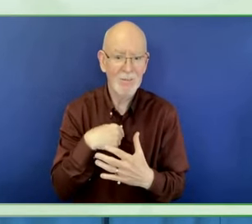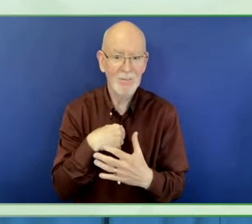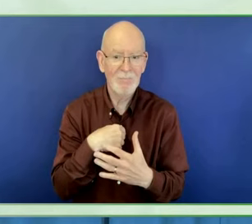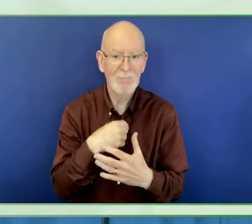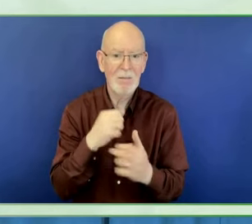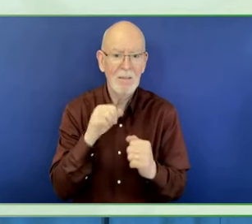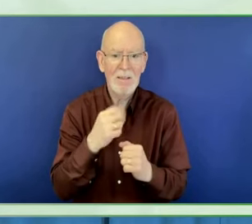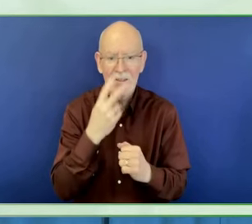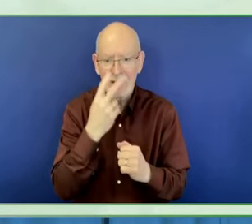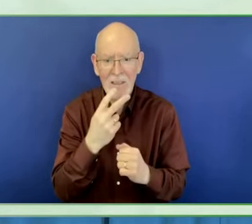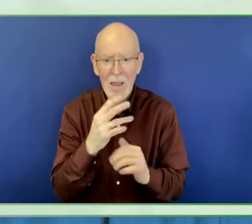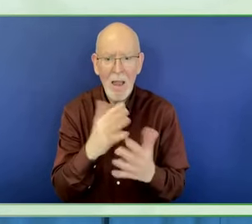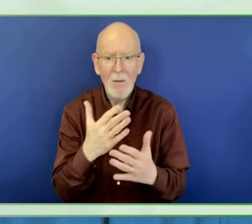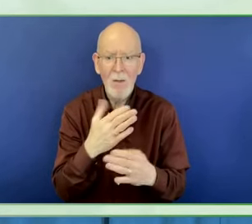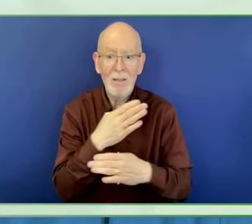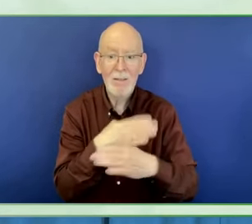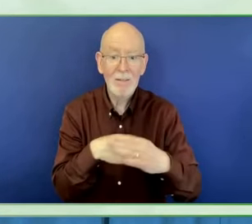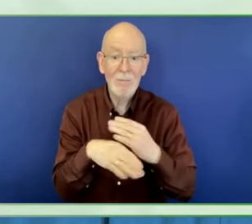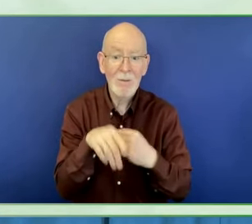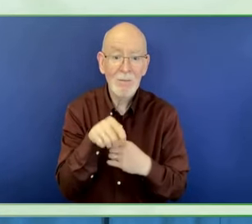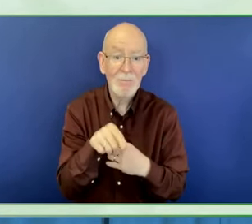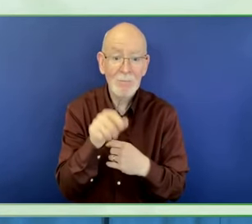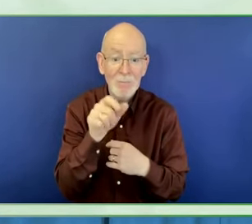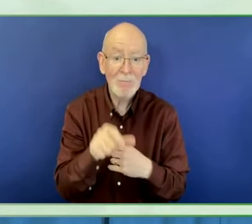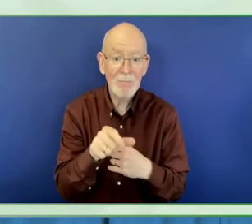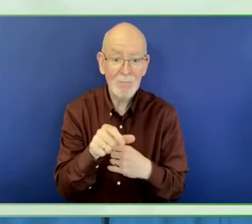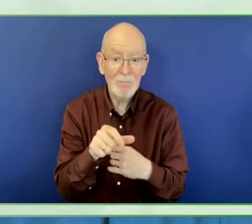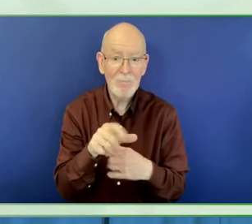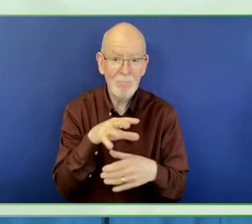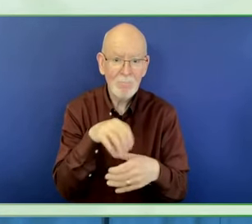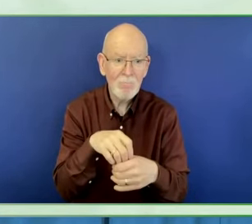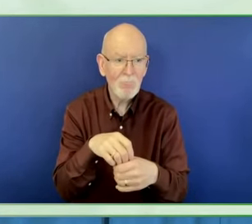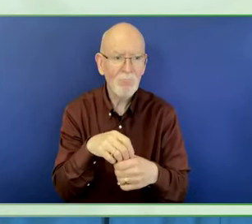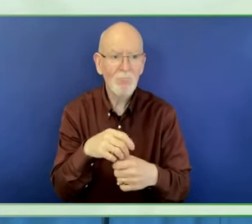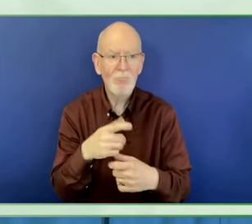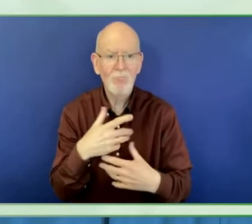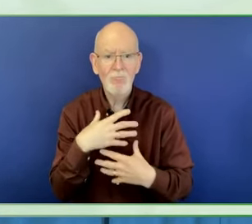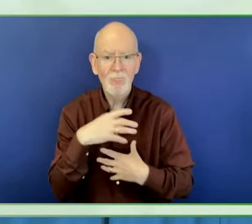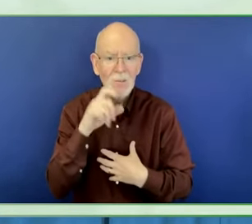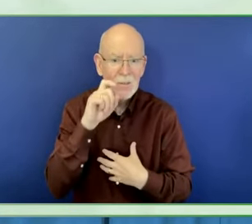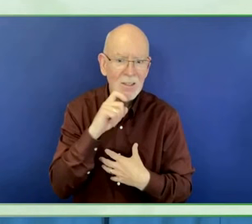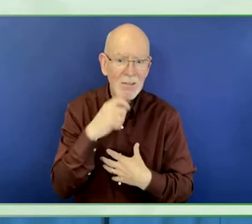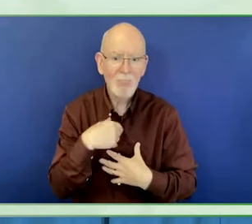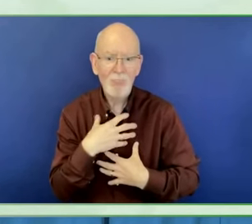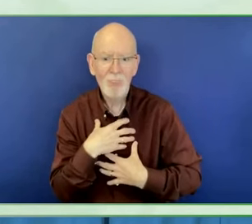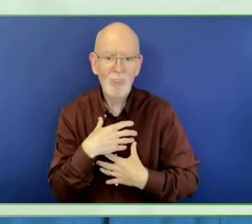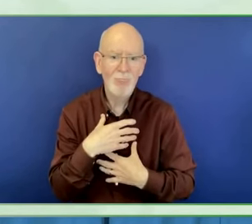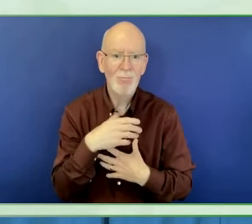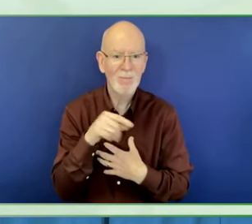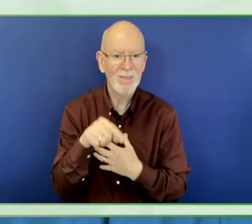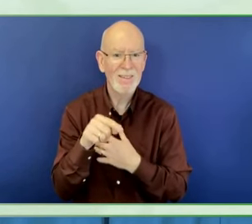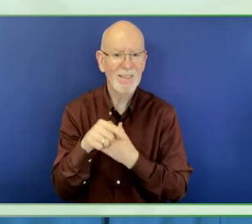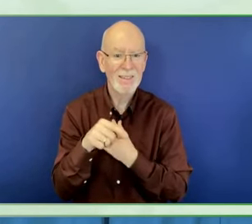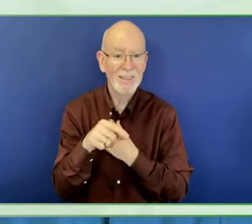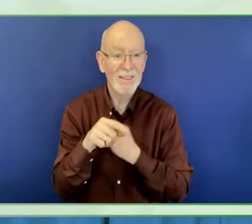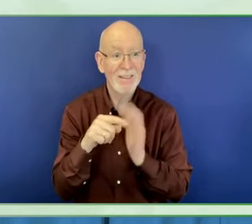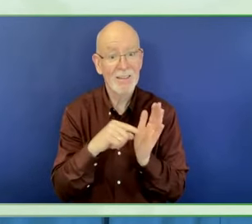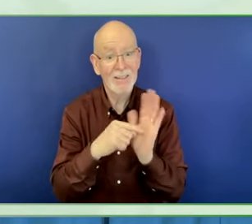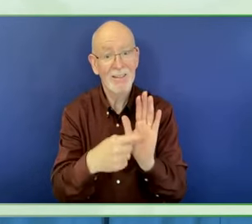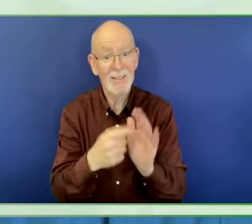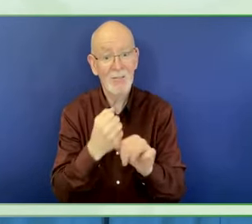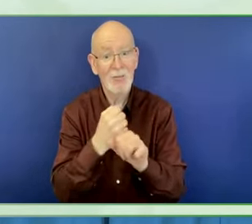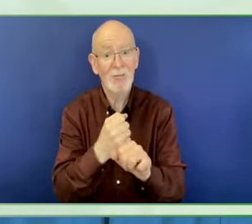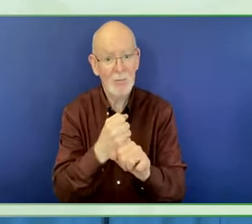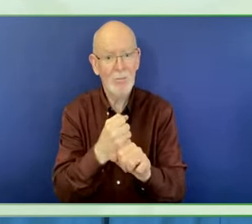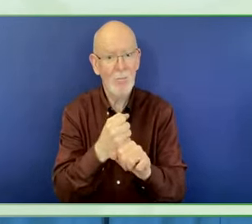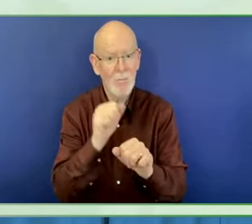the front and center of content we see every day? This is Shelby Lynch. Shelby started front and center in this Glamour magazine